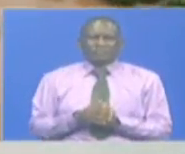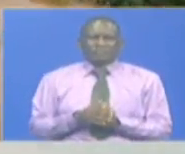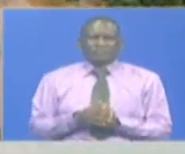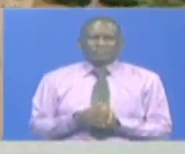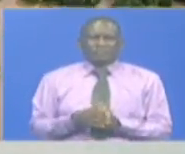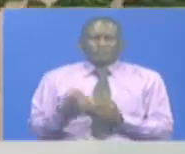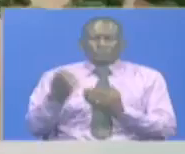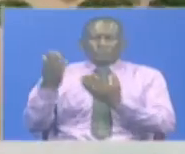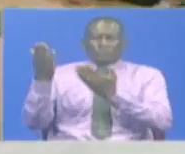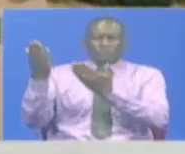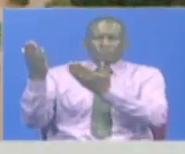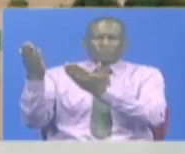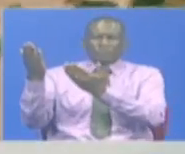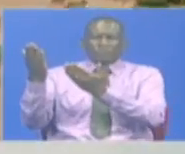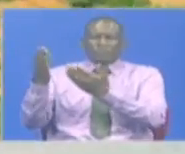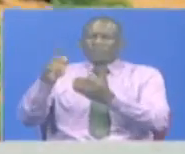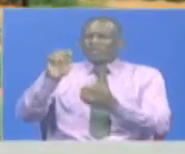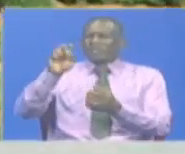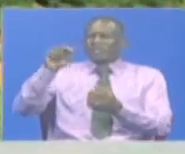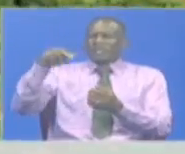Tana River from the skies.